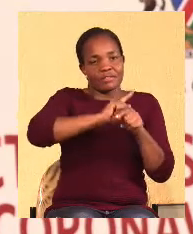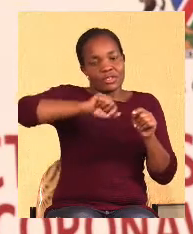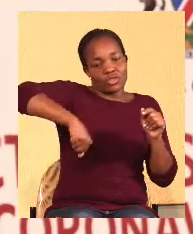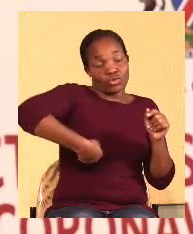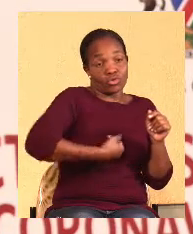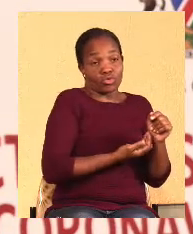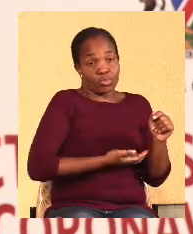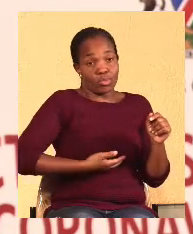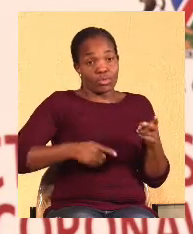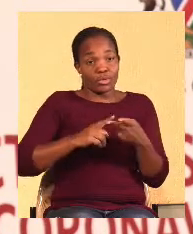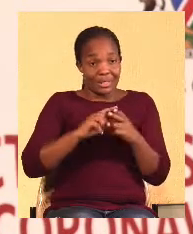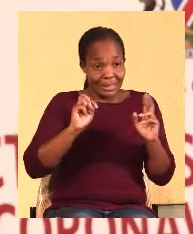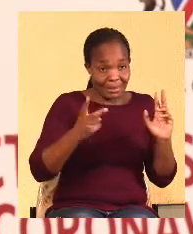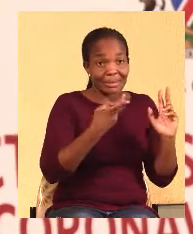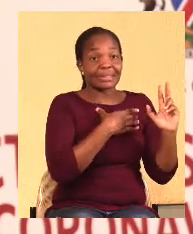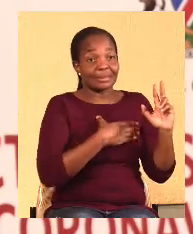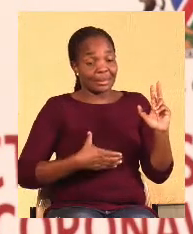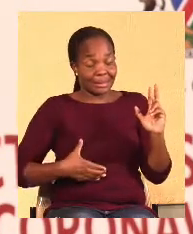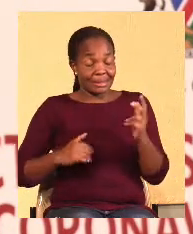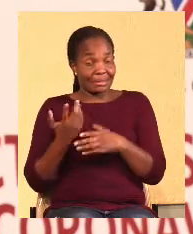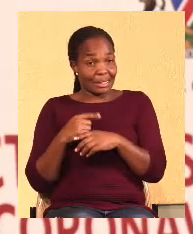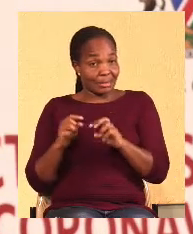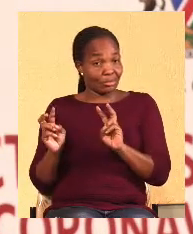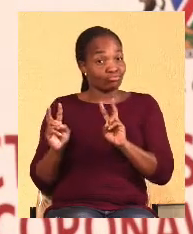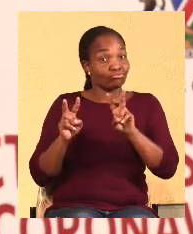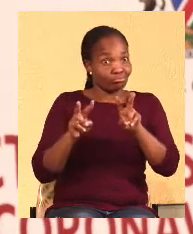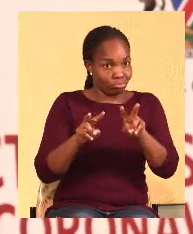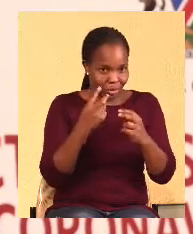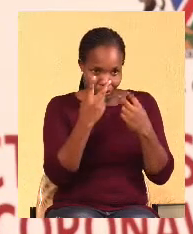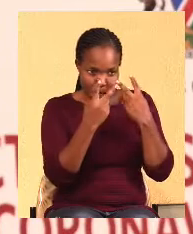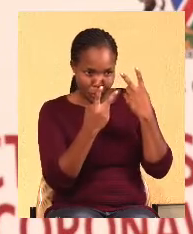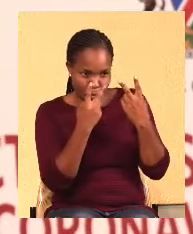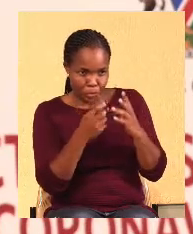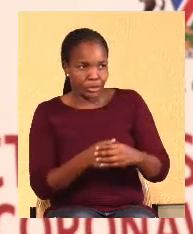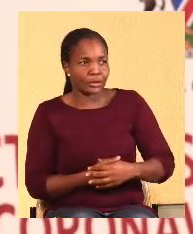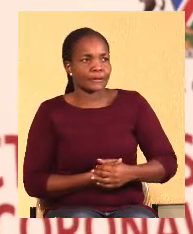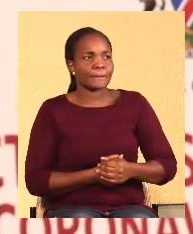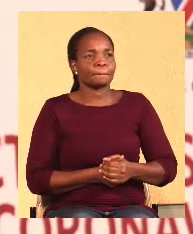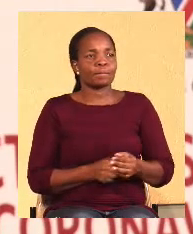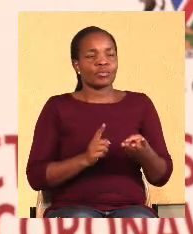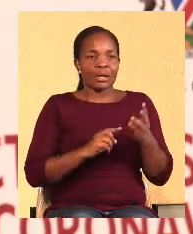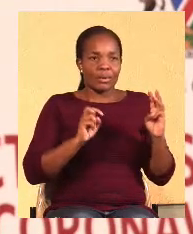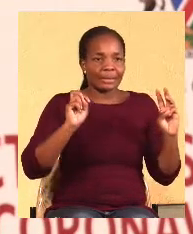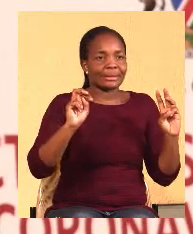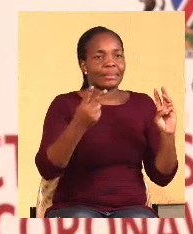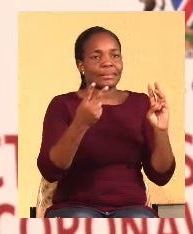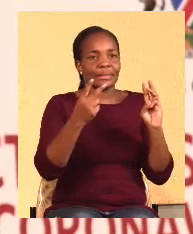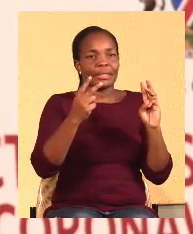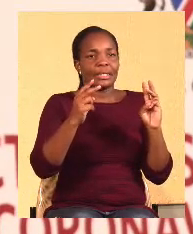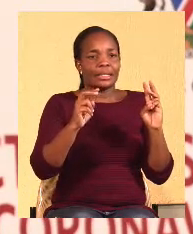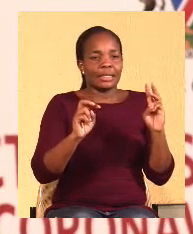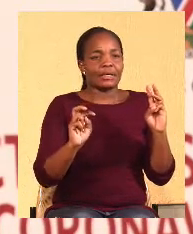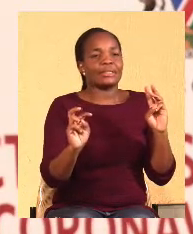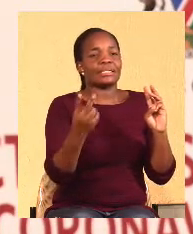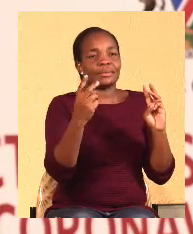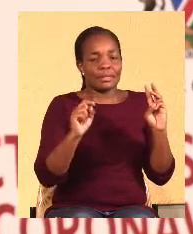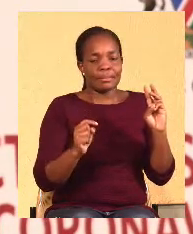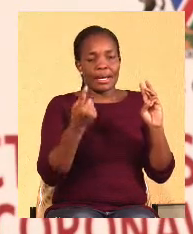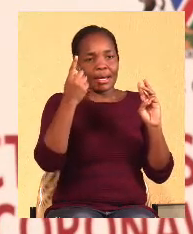the Vice President, His Excellency Nangolo Mumba, our Deputy Prime Minister, Ms.